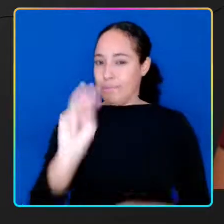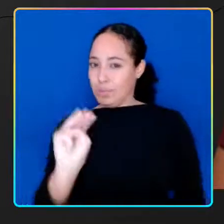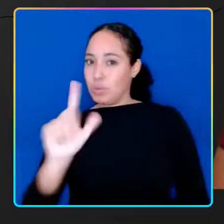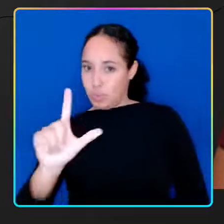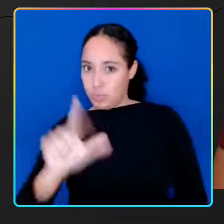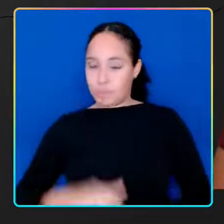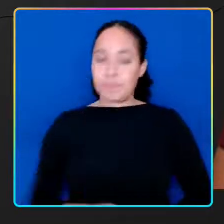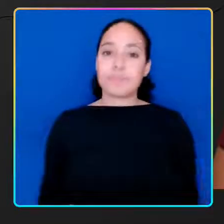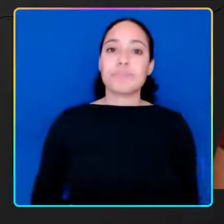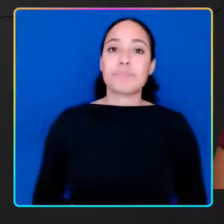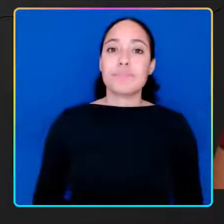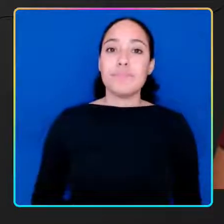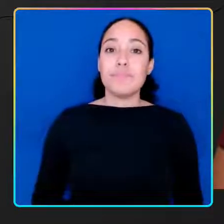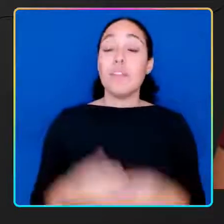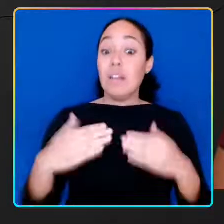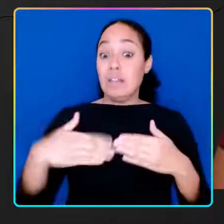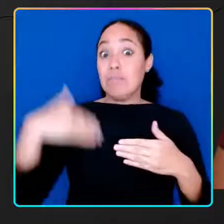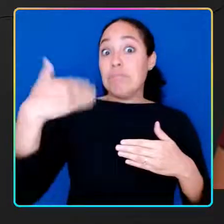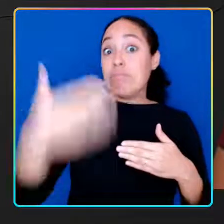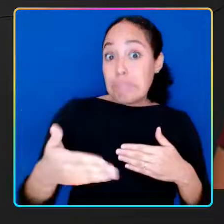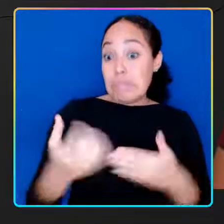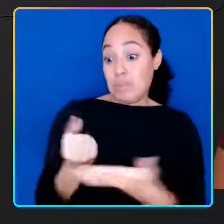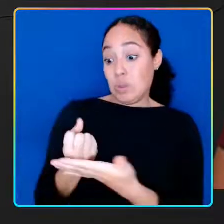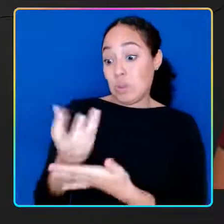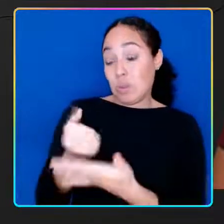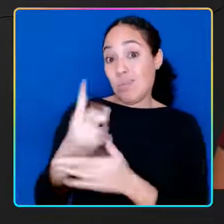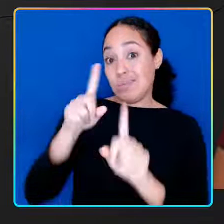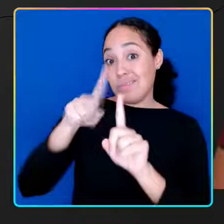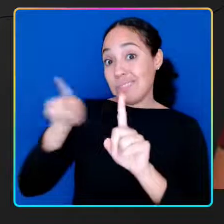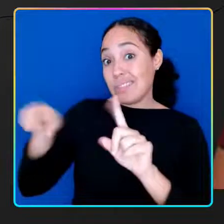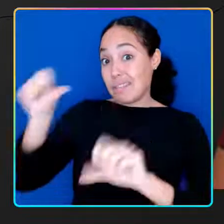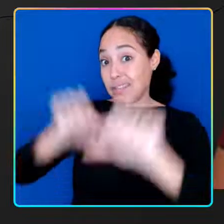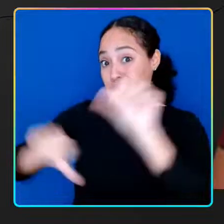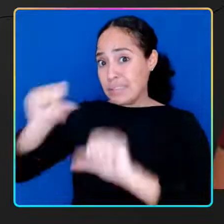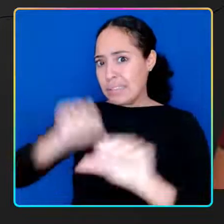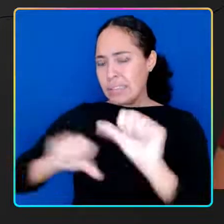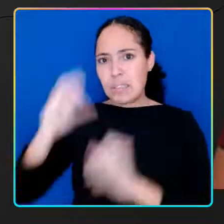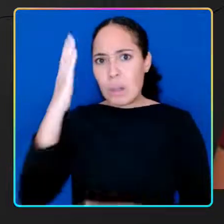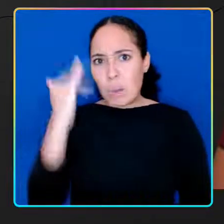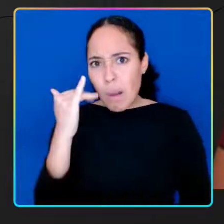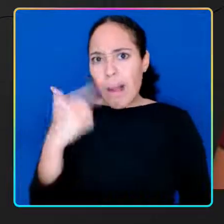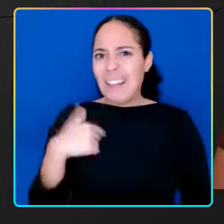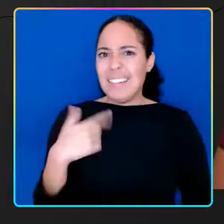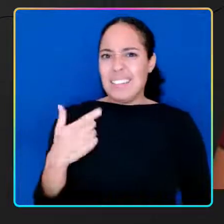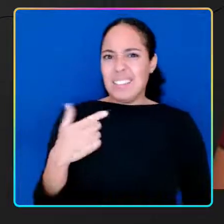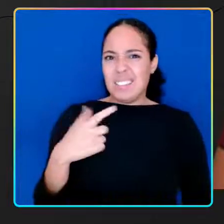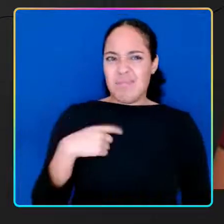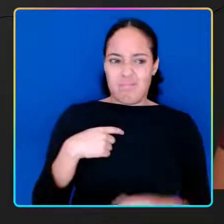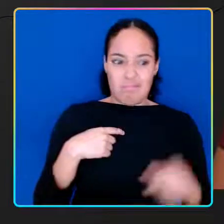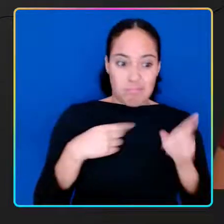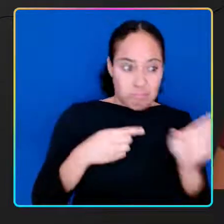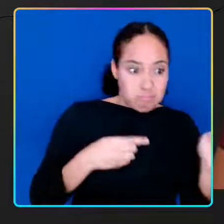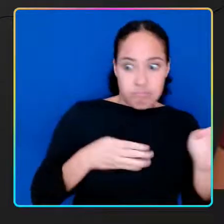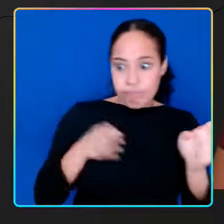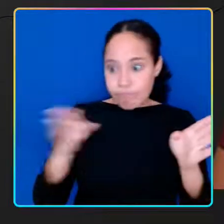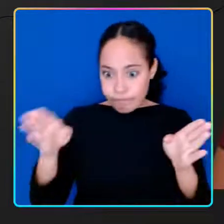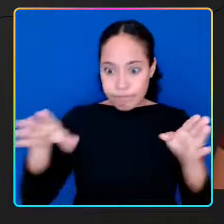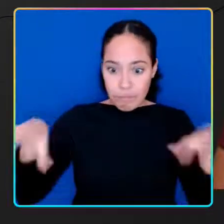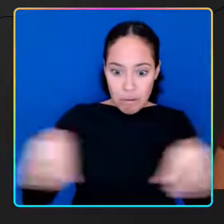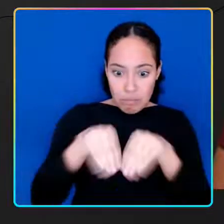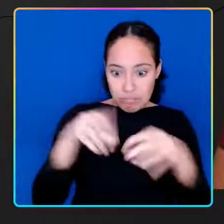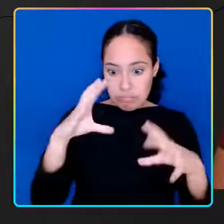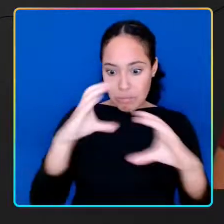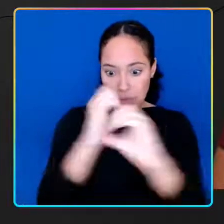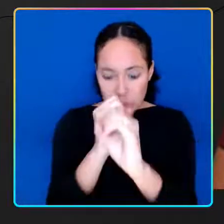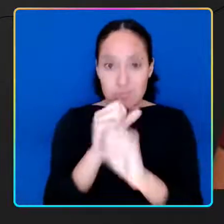science consulting because everything that I was most interested in fell in the space of AI and like data science and machine learning. So I started